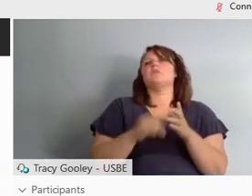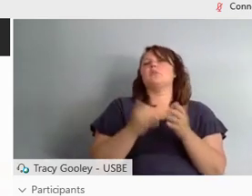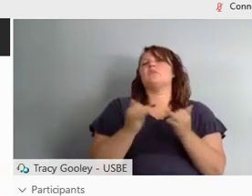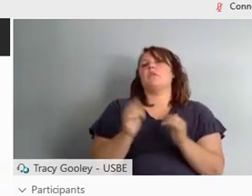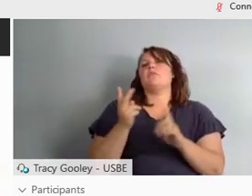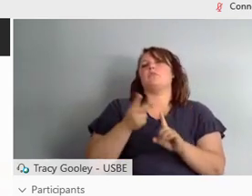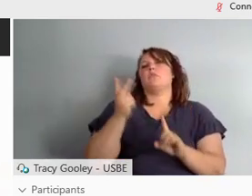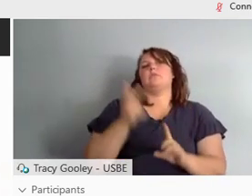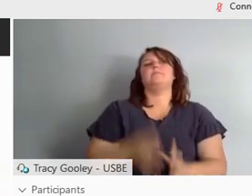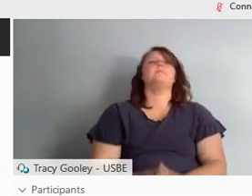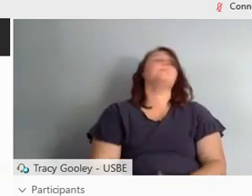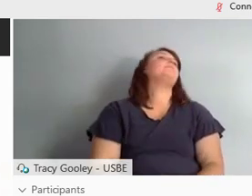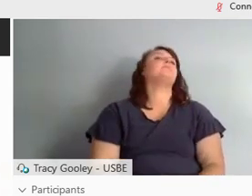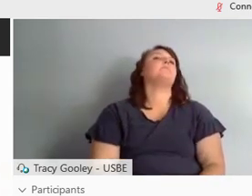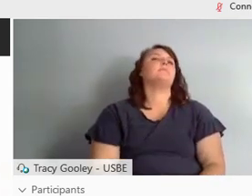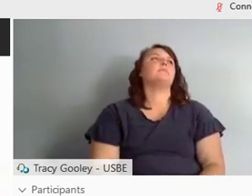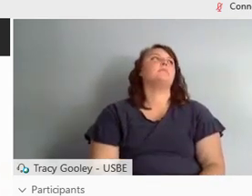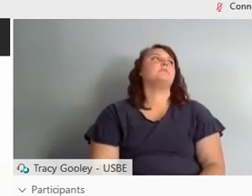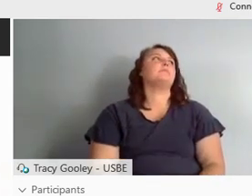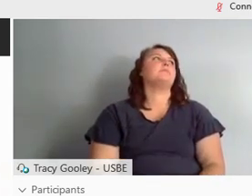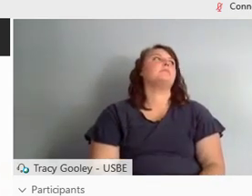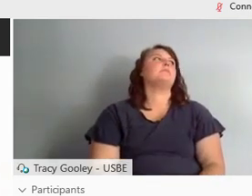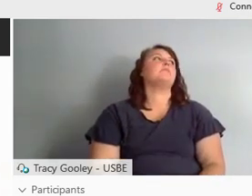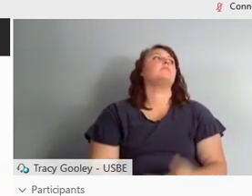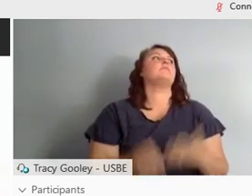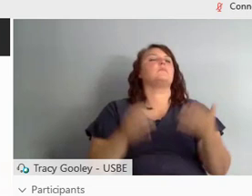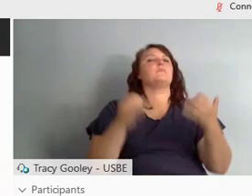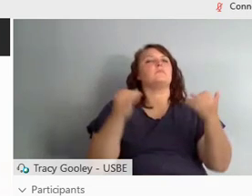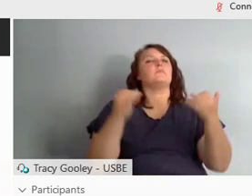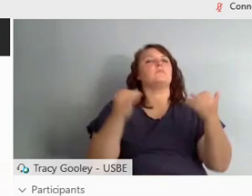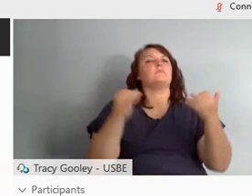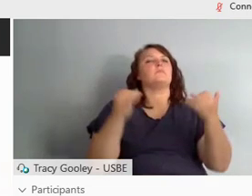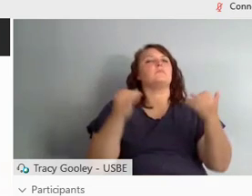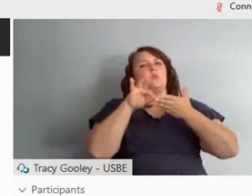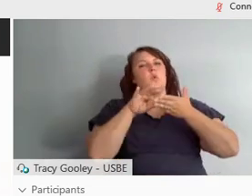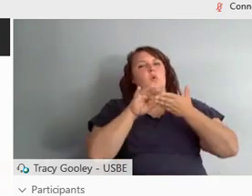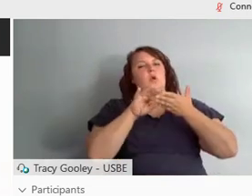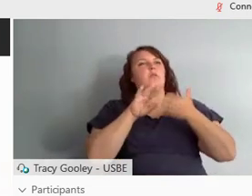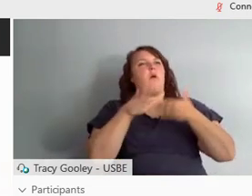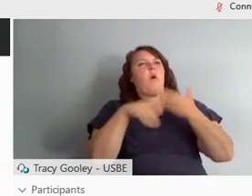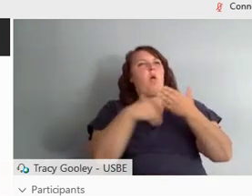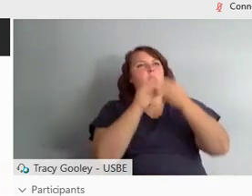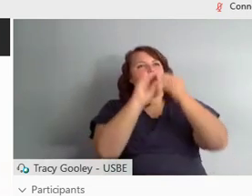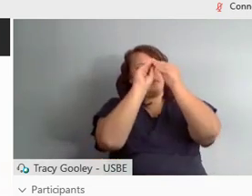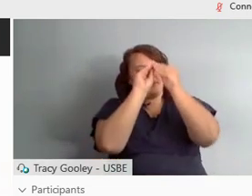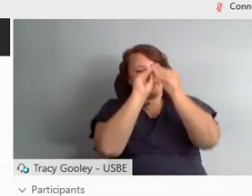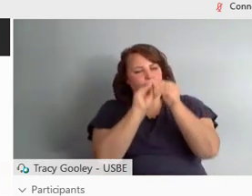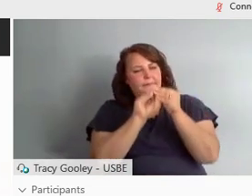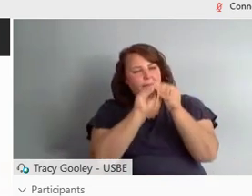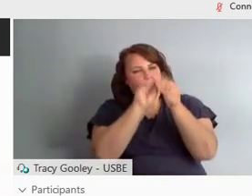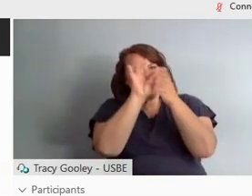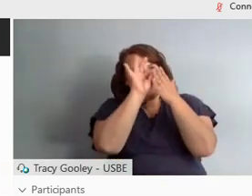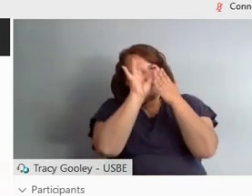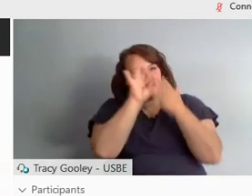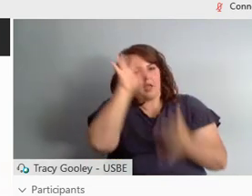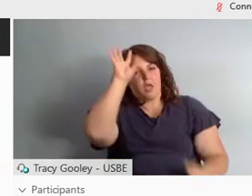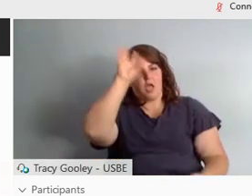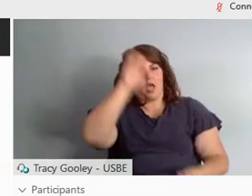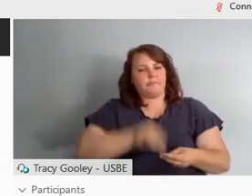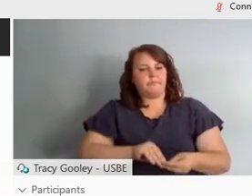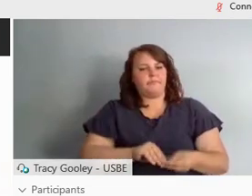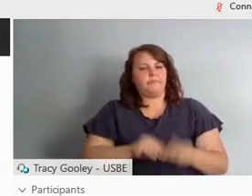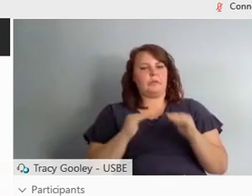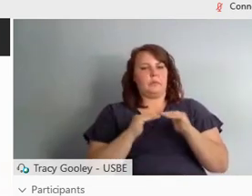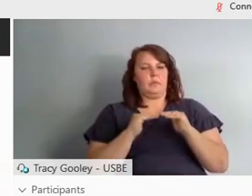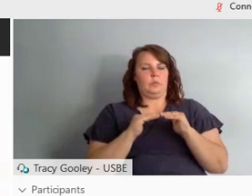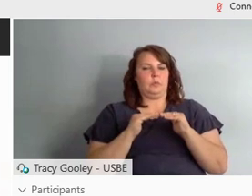level. Okay, then I get through. So here I am at my scoring rubric, right? So I've gone through all of my rubrics. I've added them